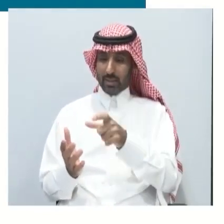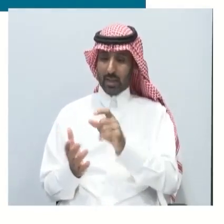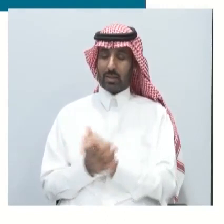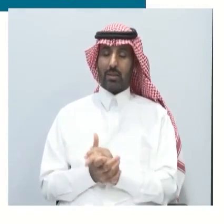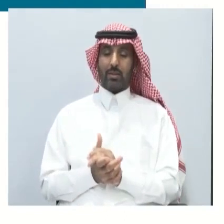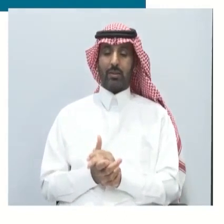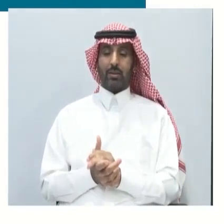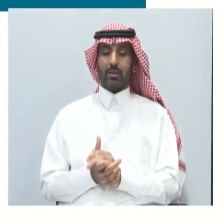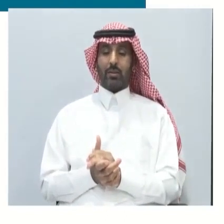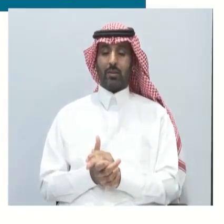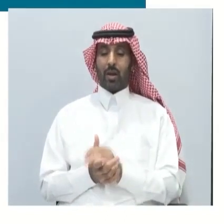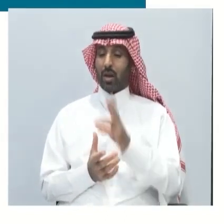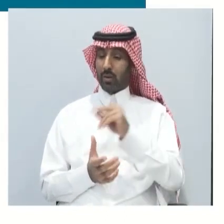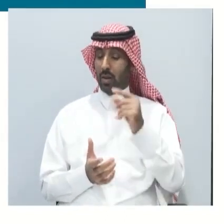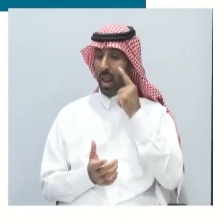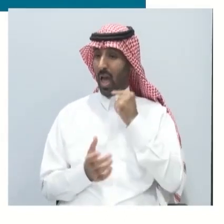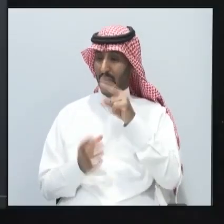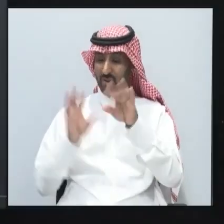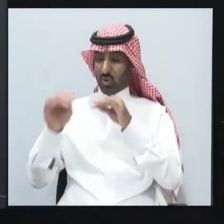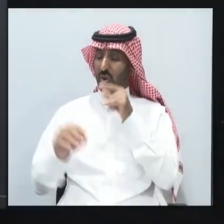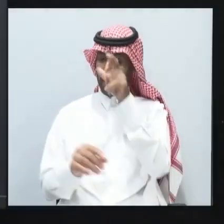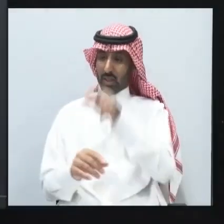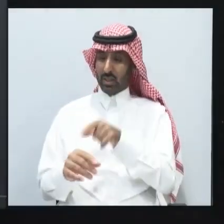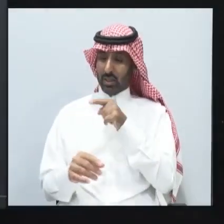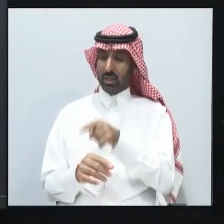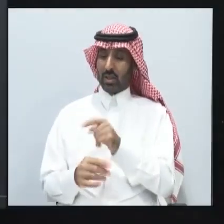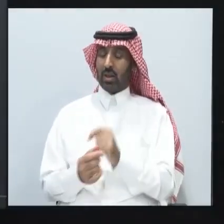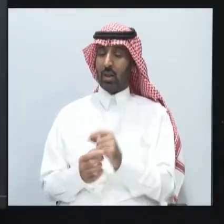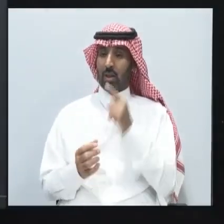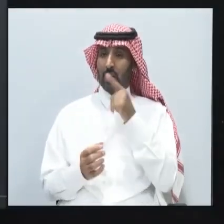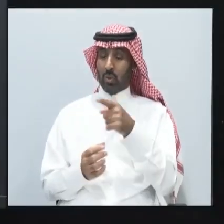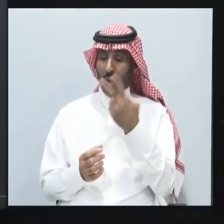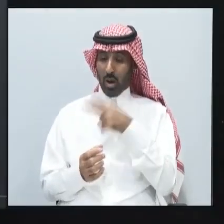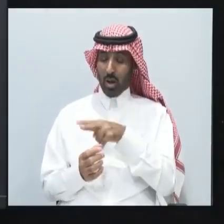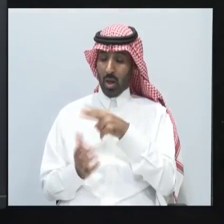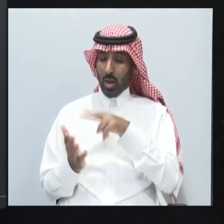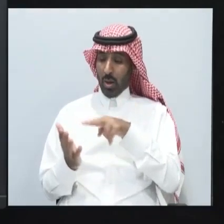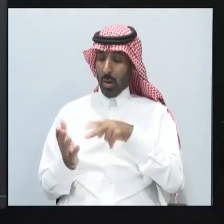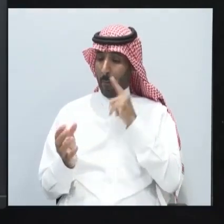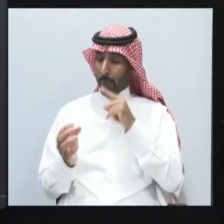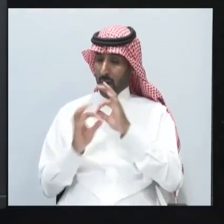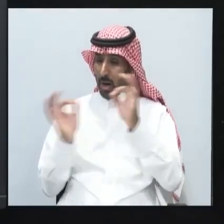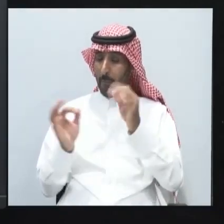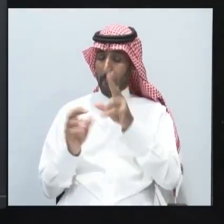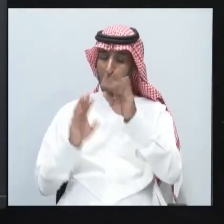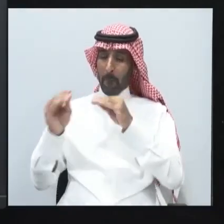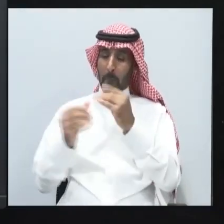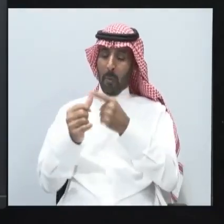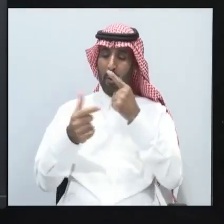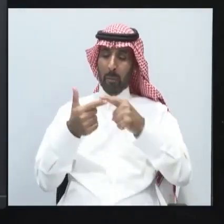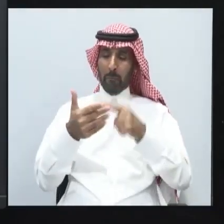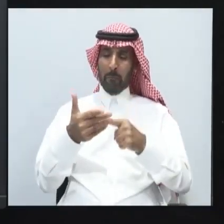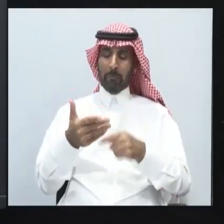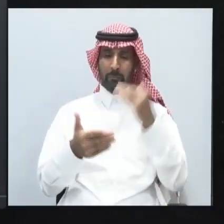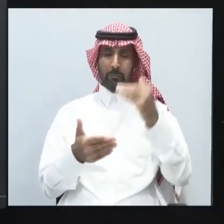the person's life story. So just imagine that you are reading a complete story that has to be in the correct order to